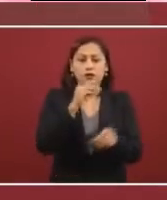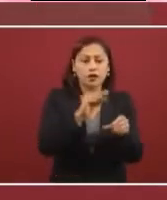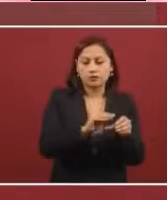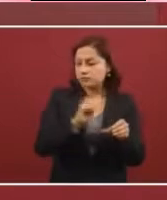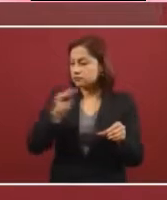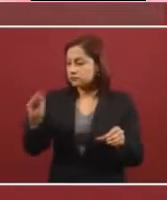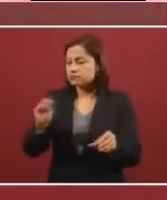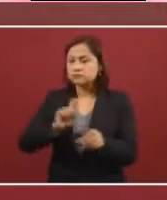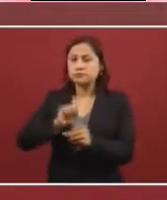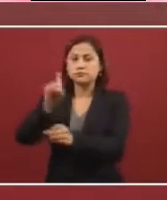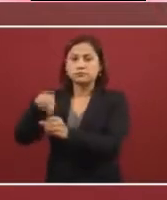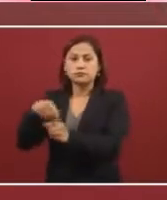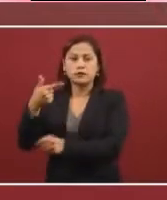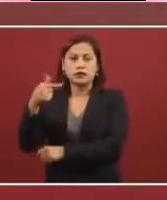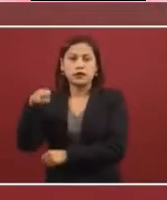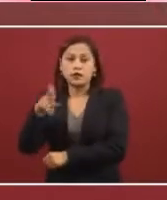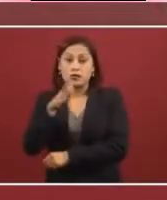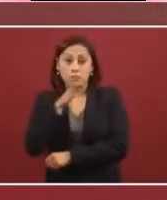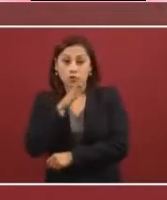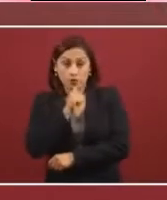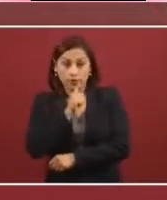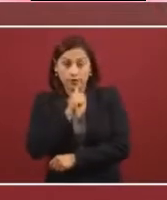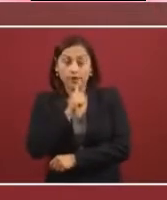can participate in the National Guard,